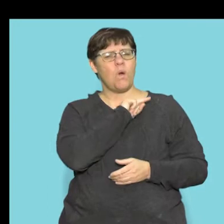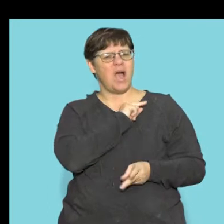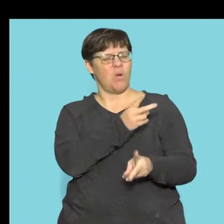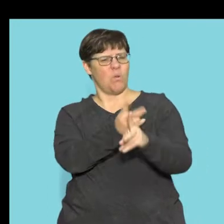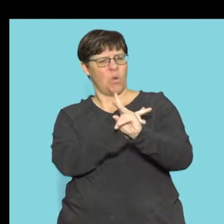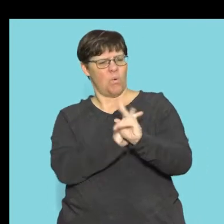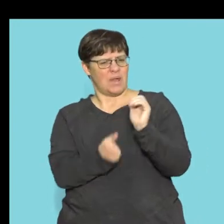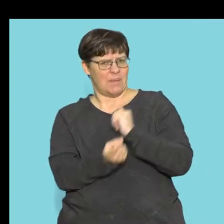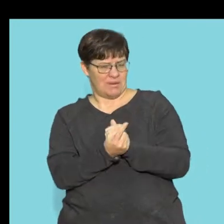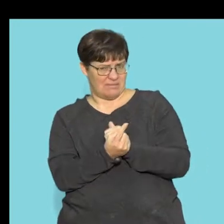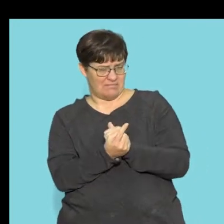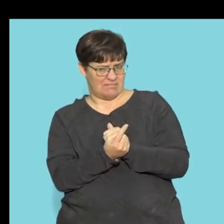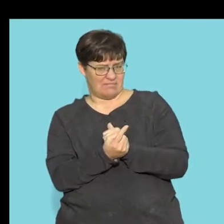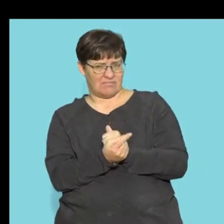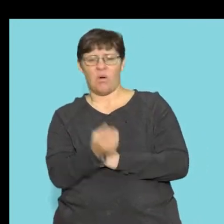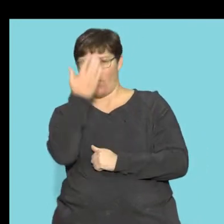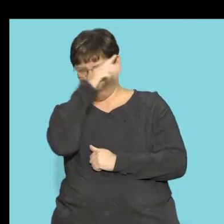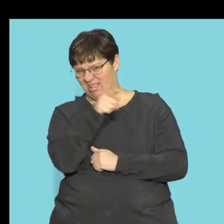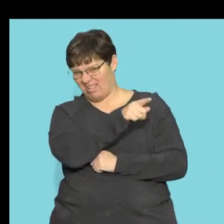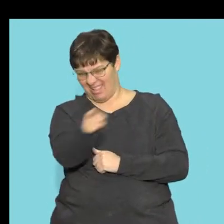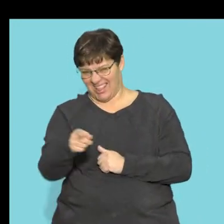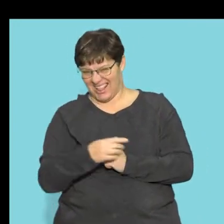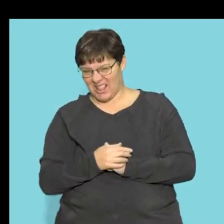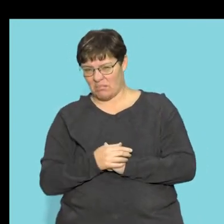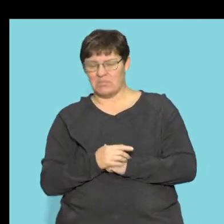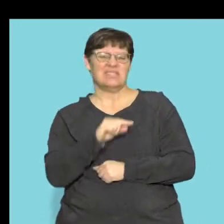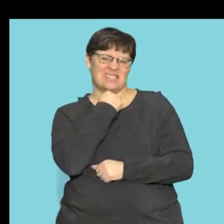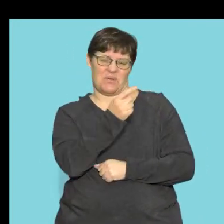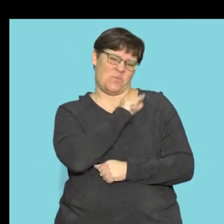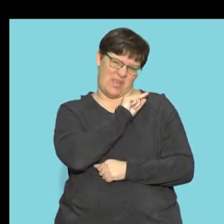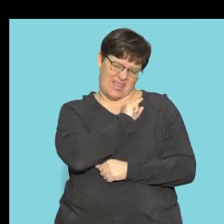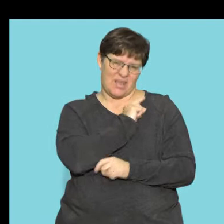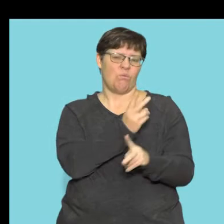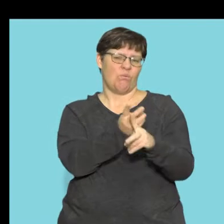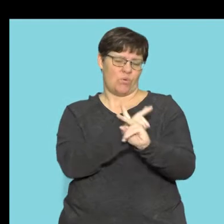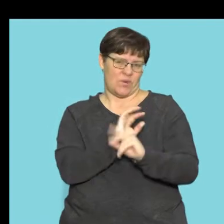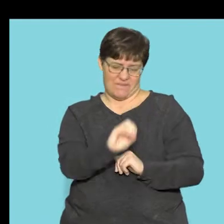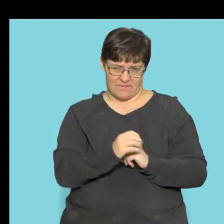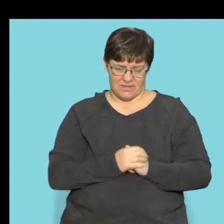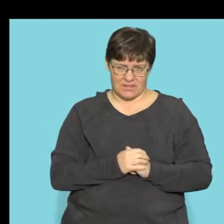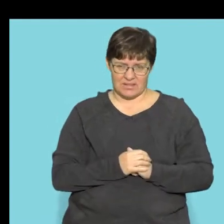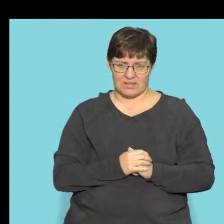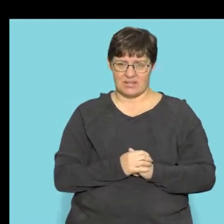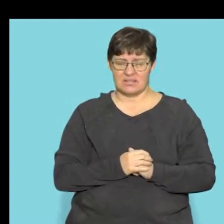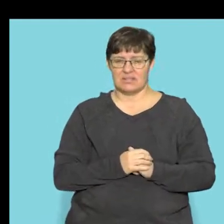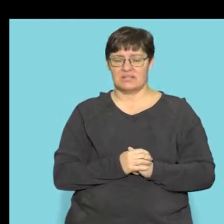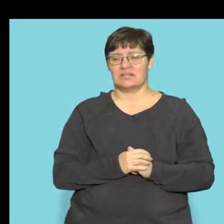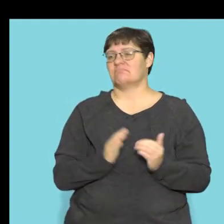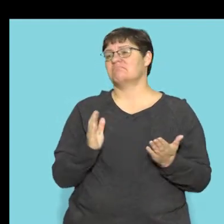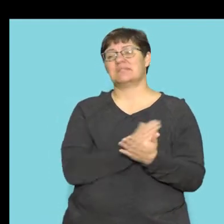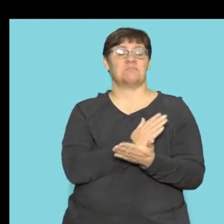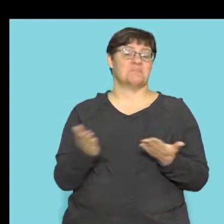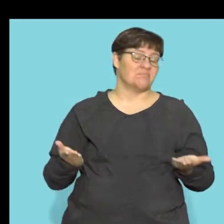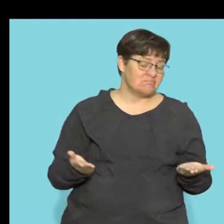out loans? But I know this one we can really kind of tell why people take loans. At times it might be the fact